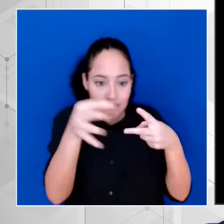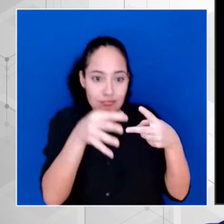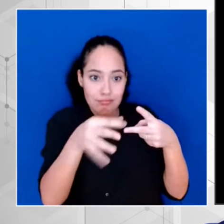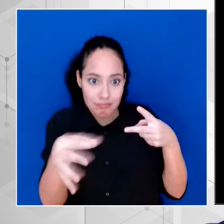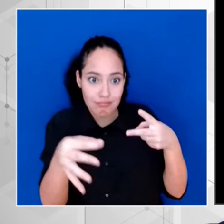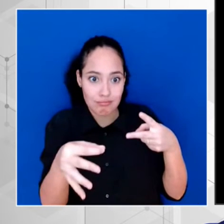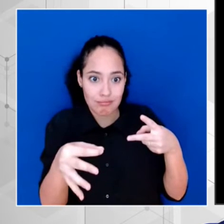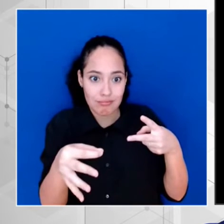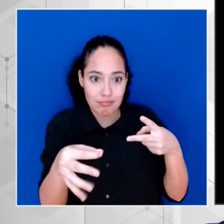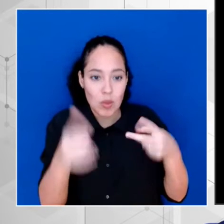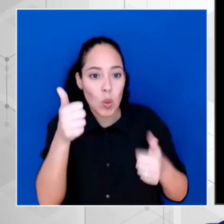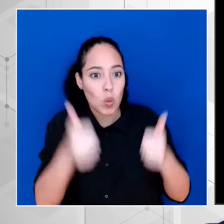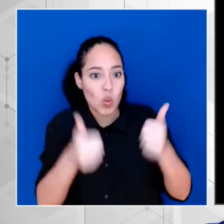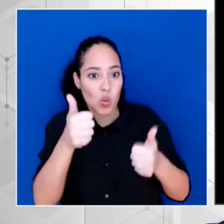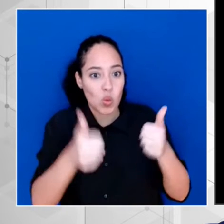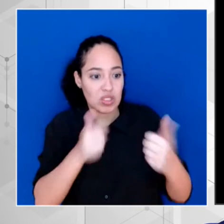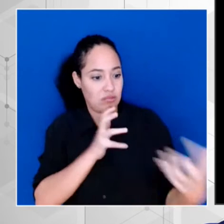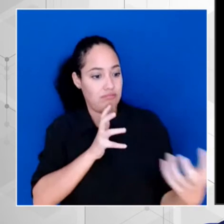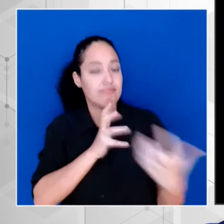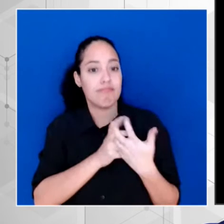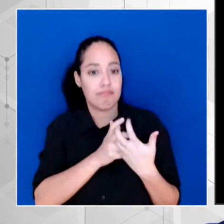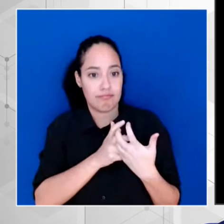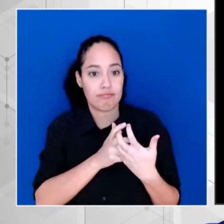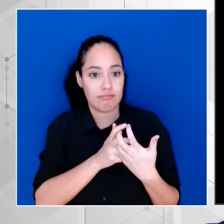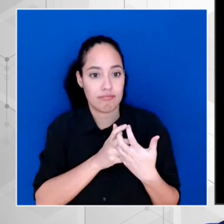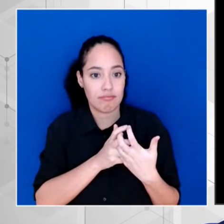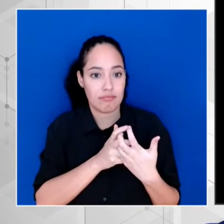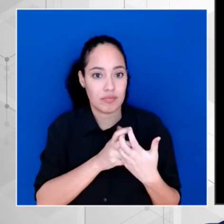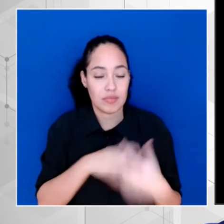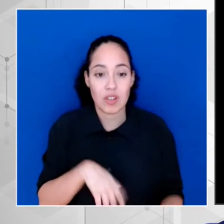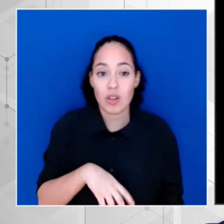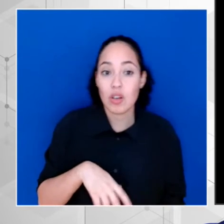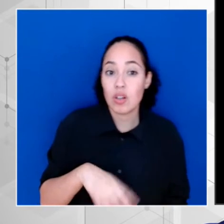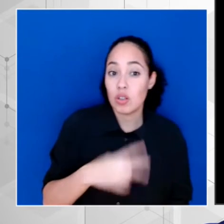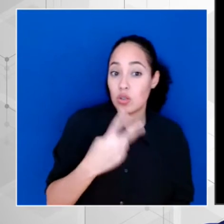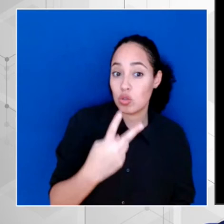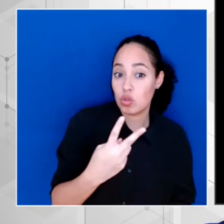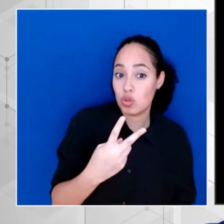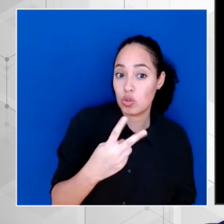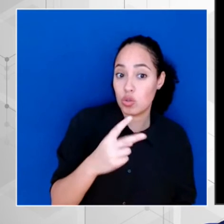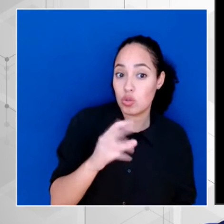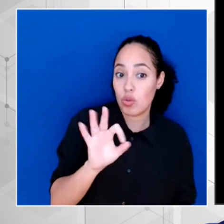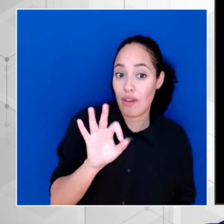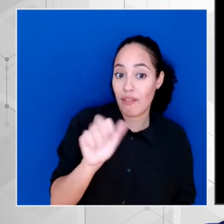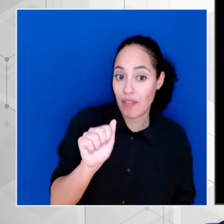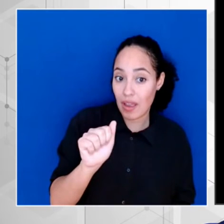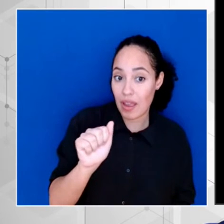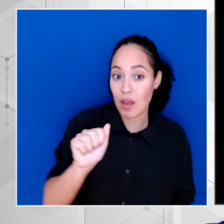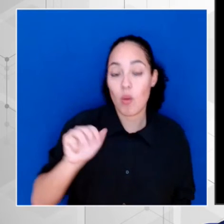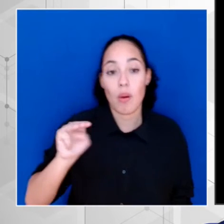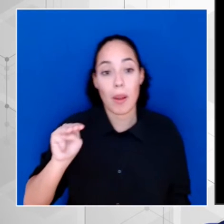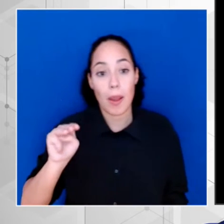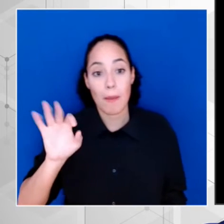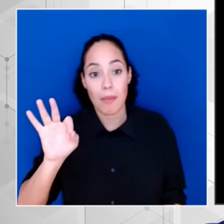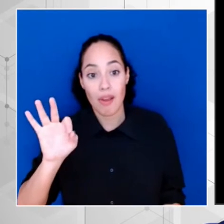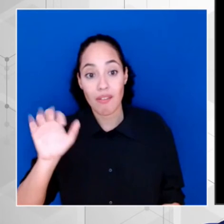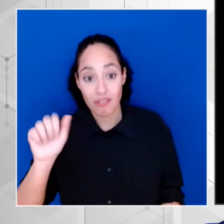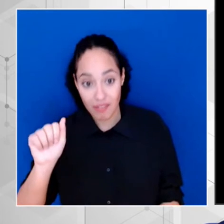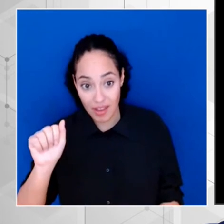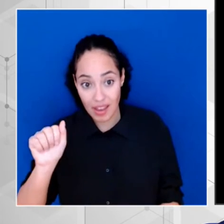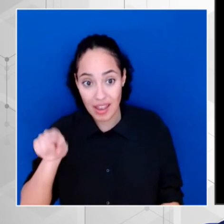well. For 2FA or MFA, do not only provide visual capture or mobile device